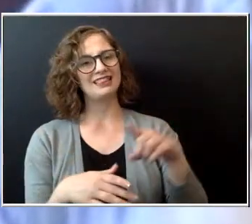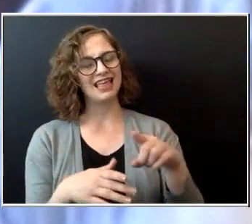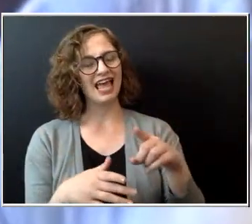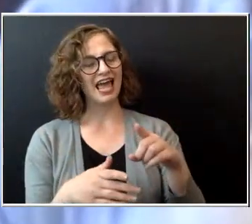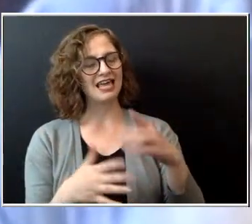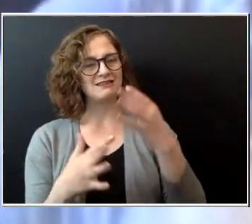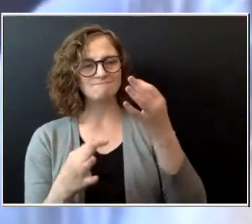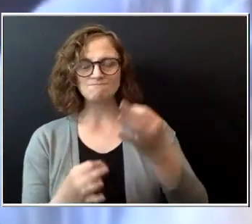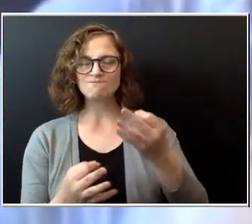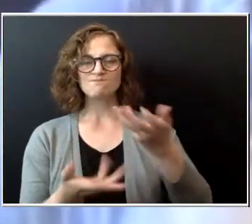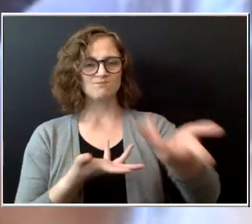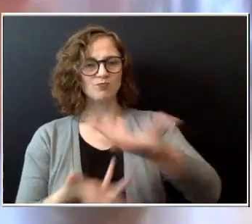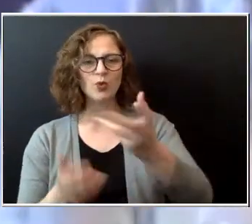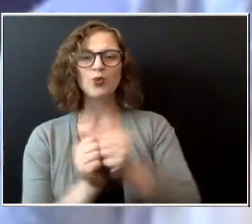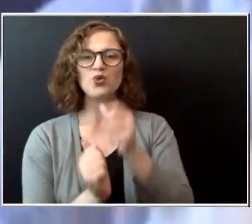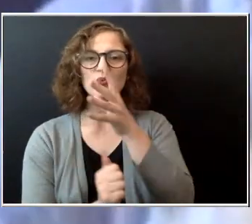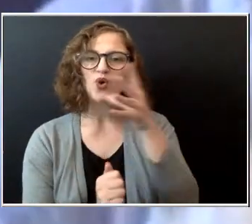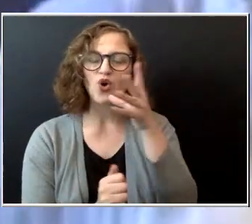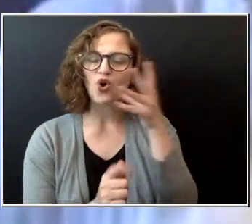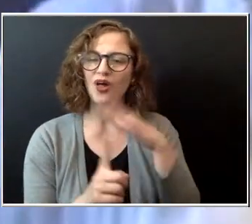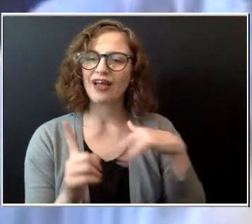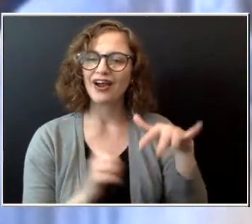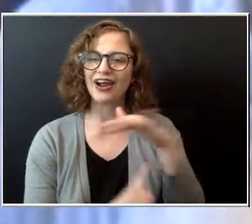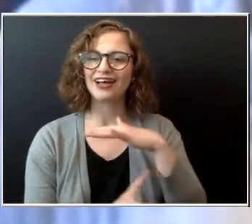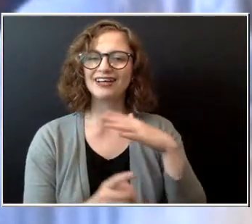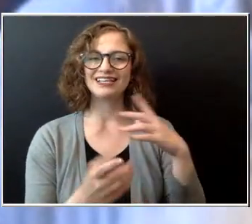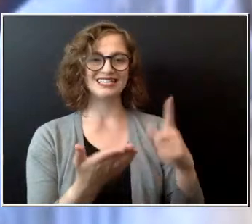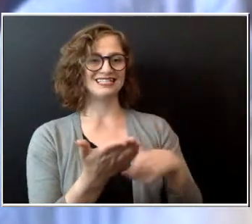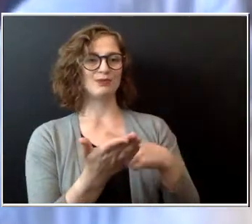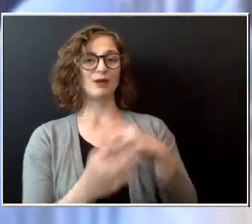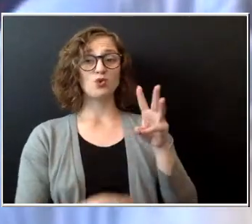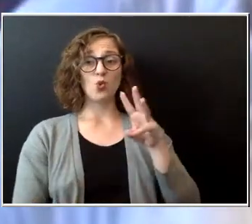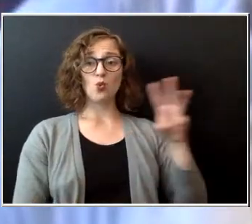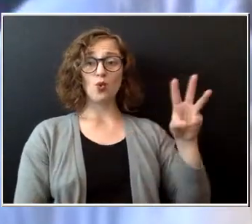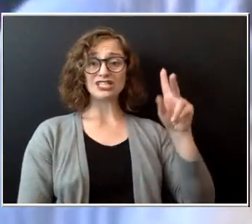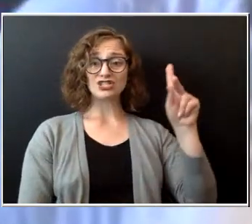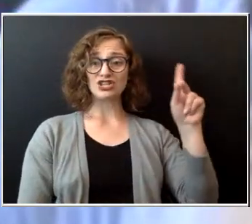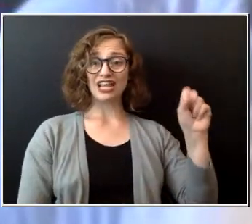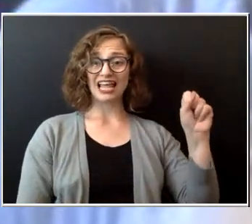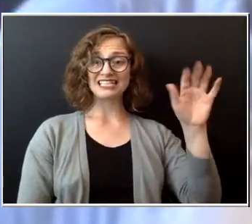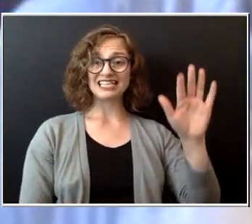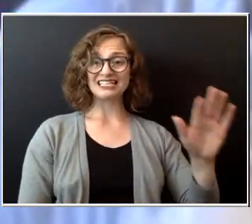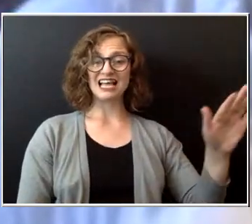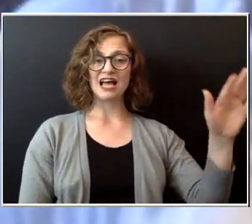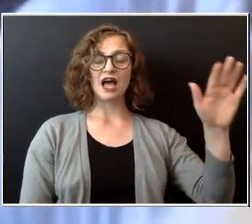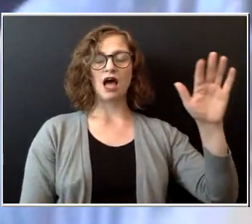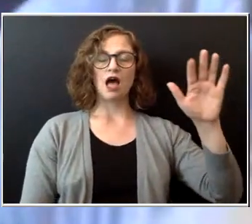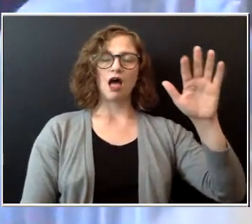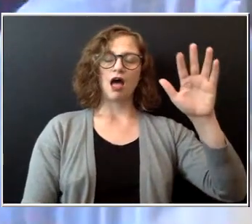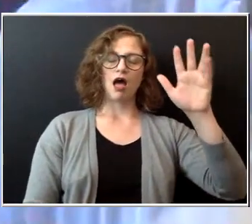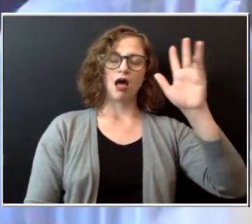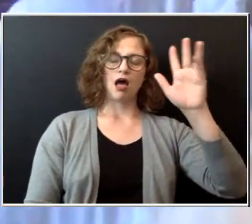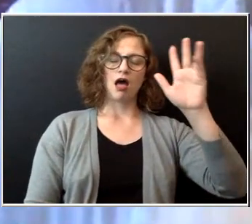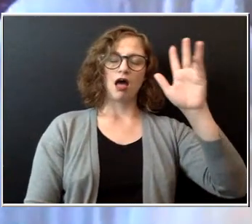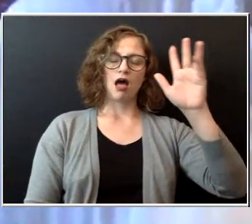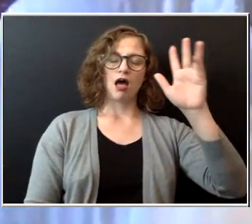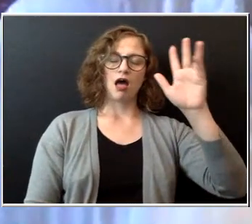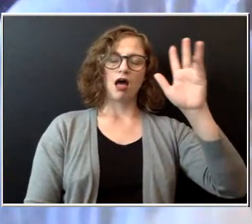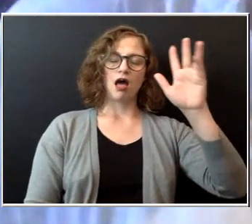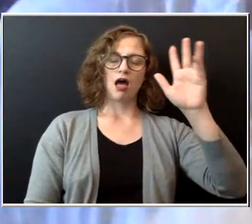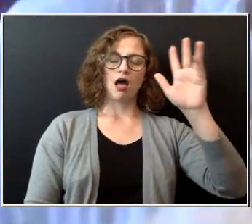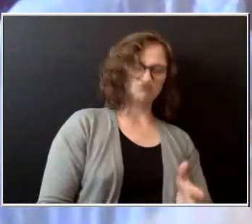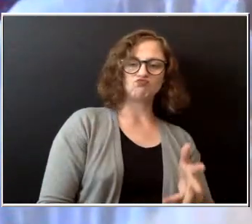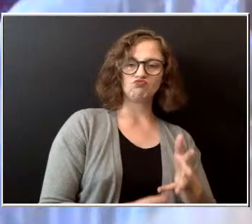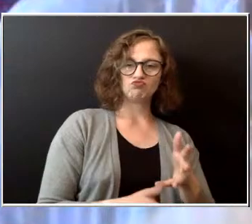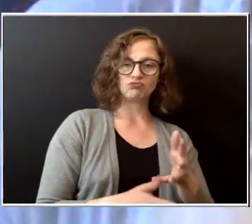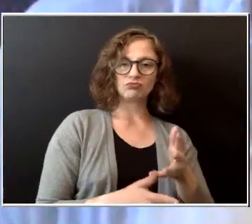I think sometimes you get to Western Kansas and we kind of get forgotten, but we're so thankful for this.